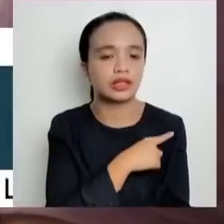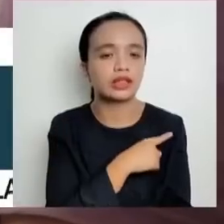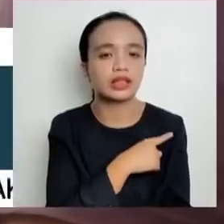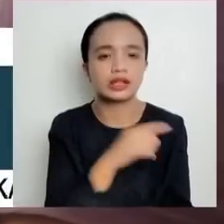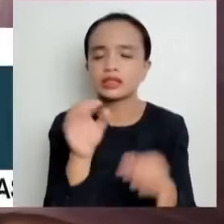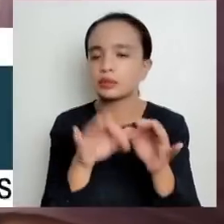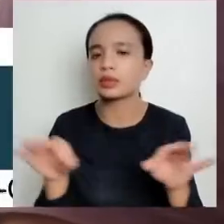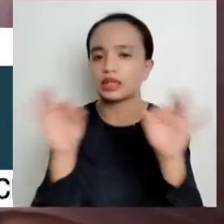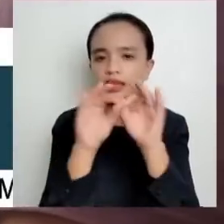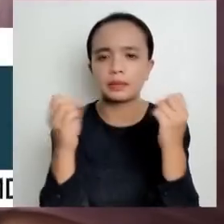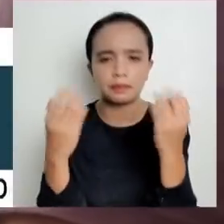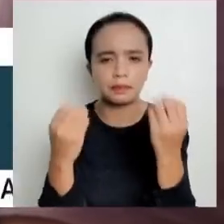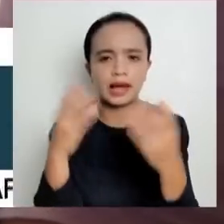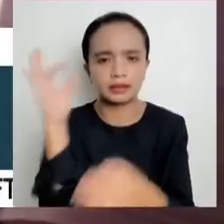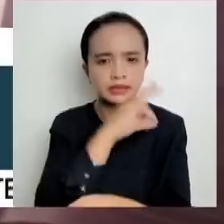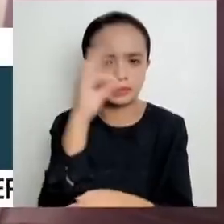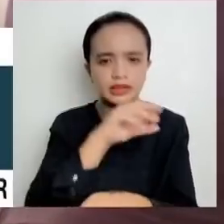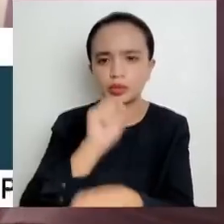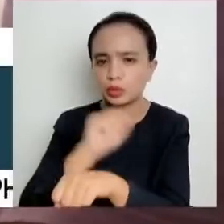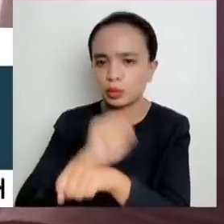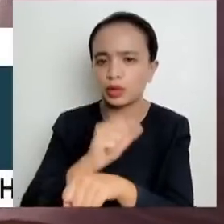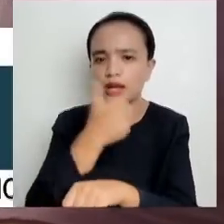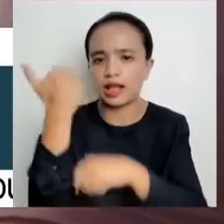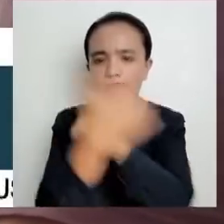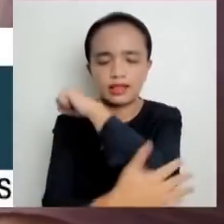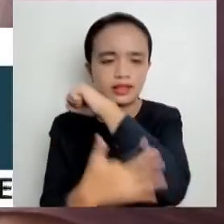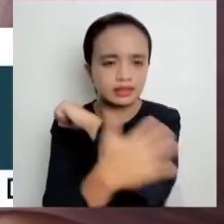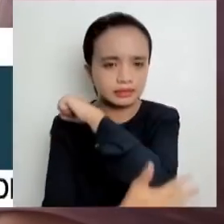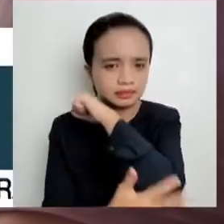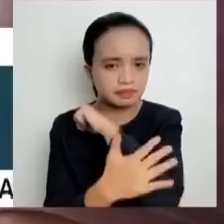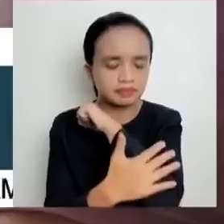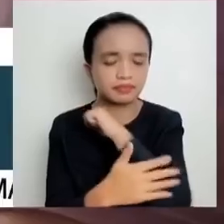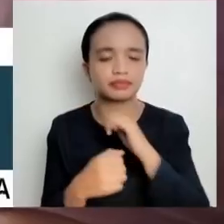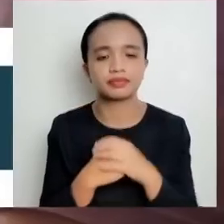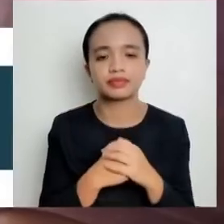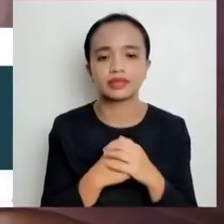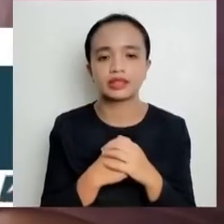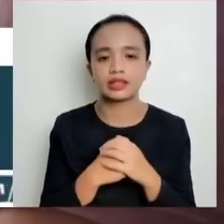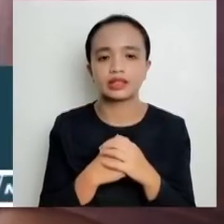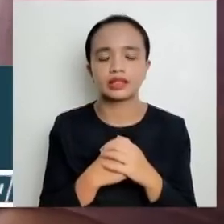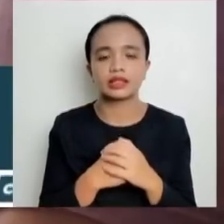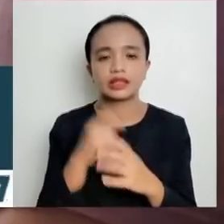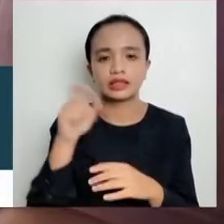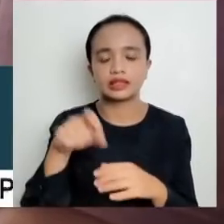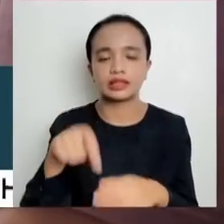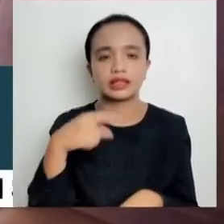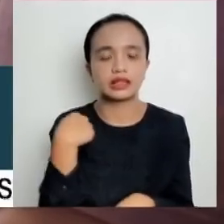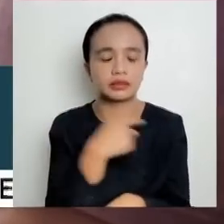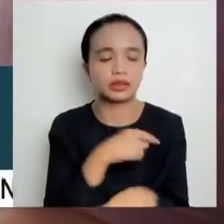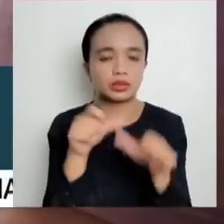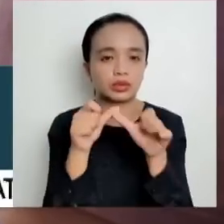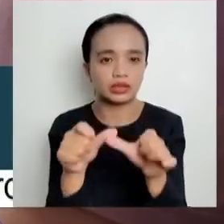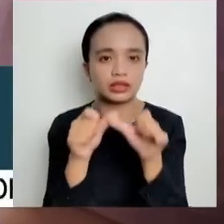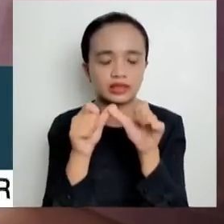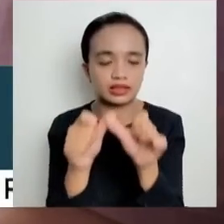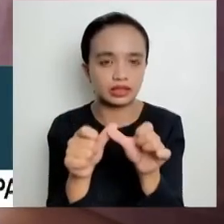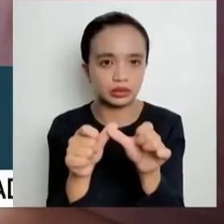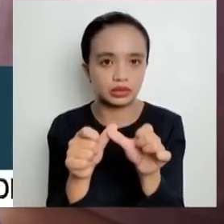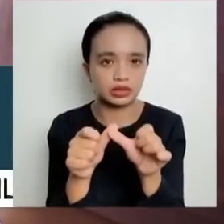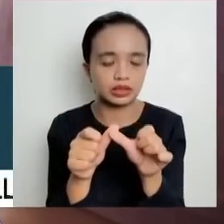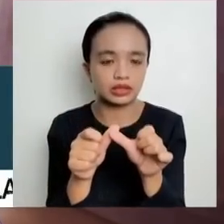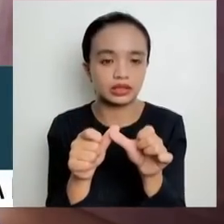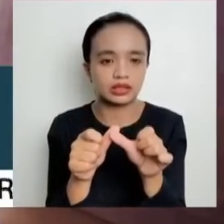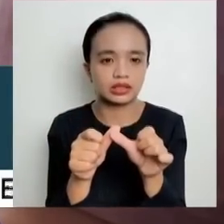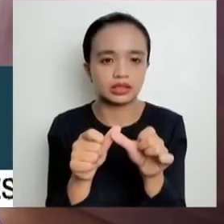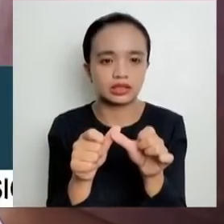millions of Filipinos overseas. And we need the world to continue living and